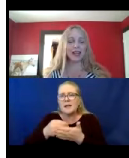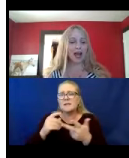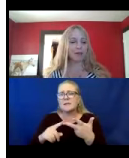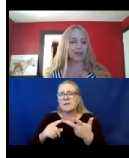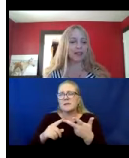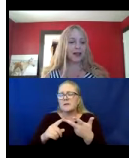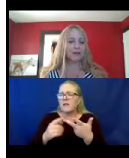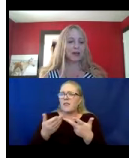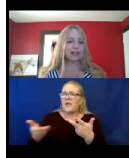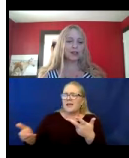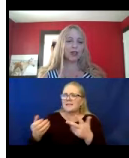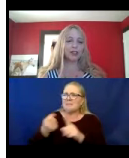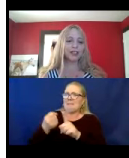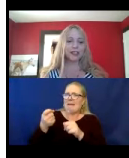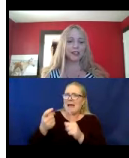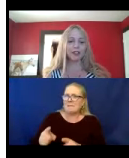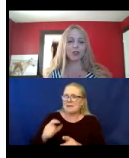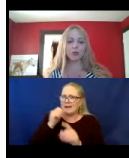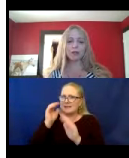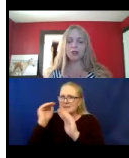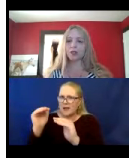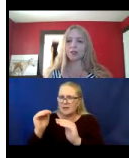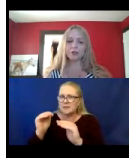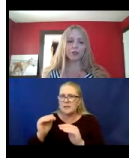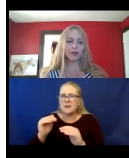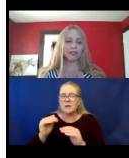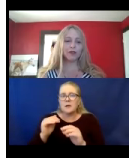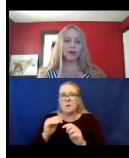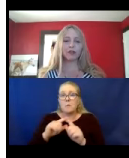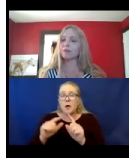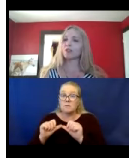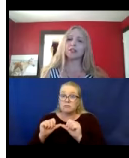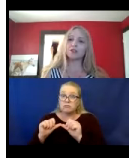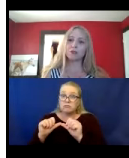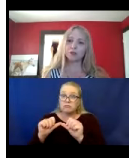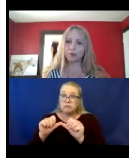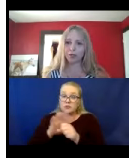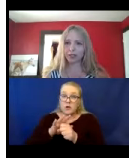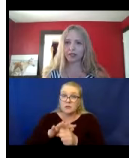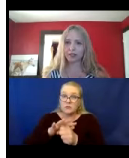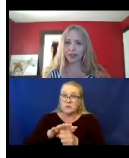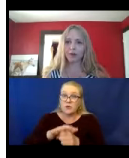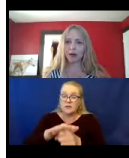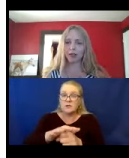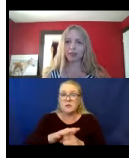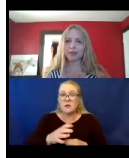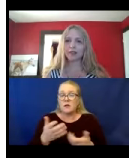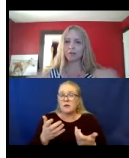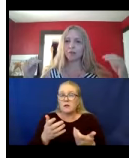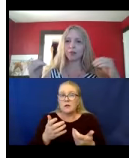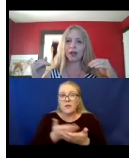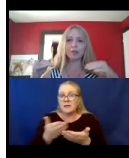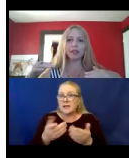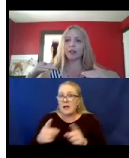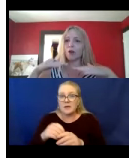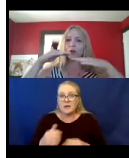things that happen. But, you know, longstanding or extreme stressors or difficult life changes or circumstances that come upon us,